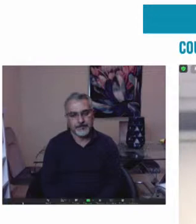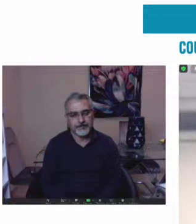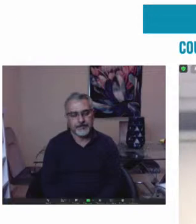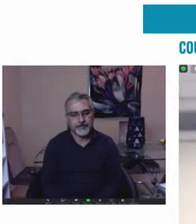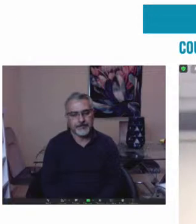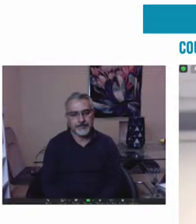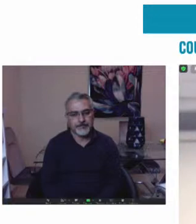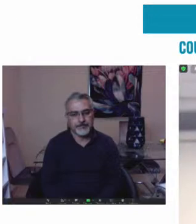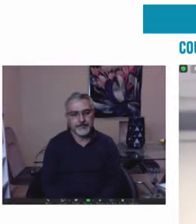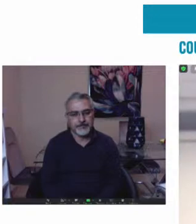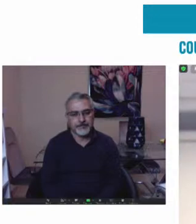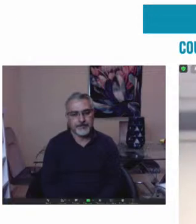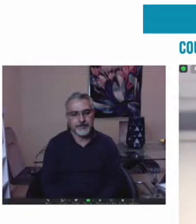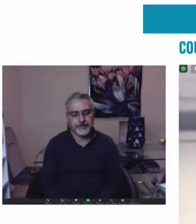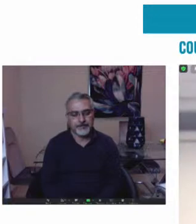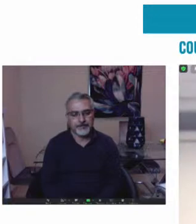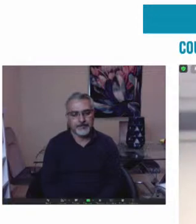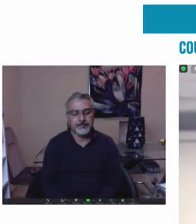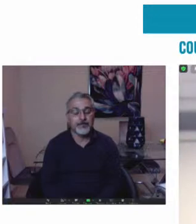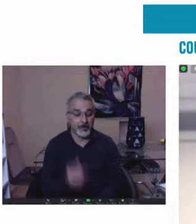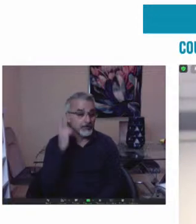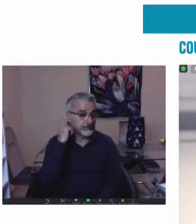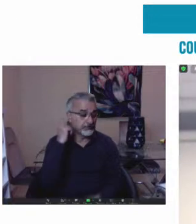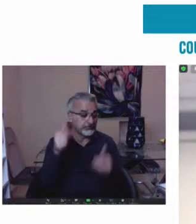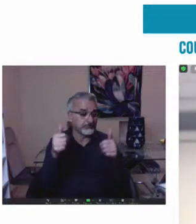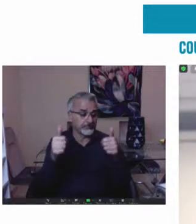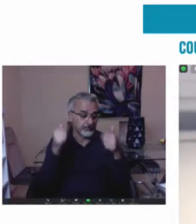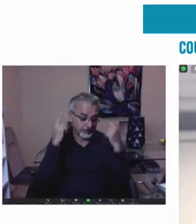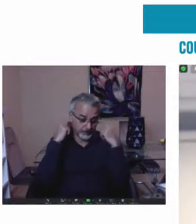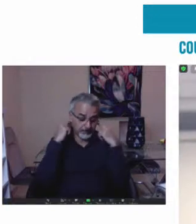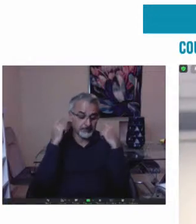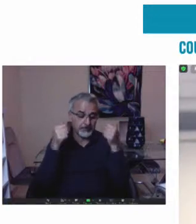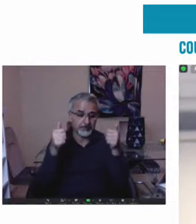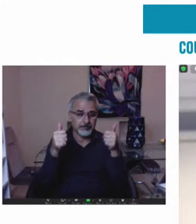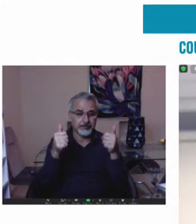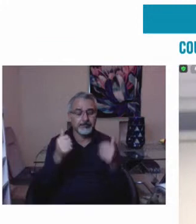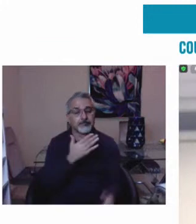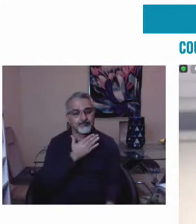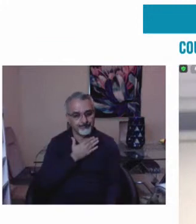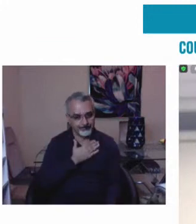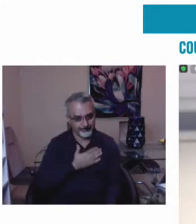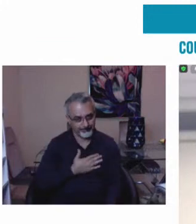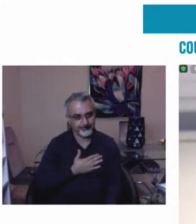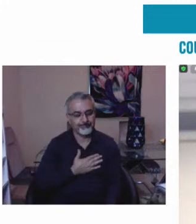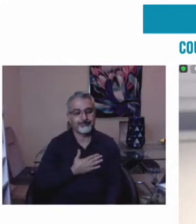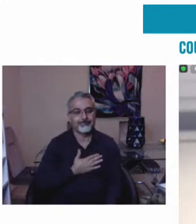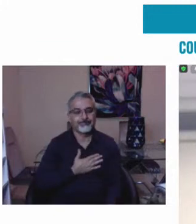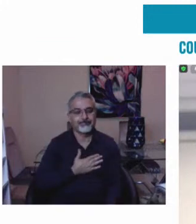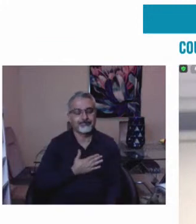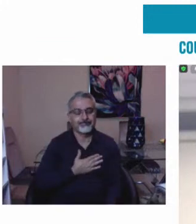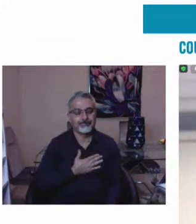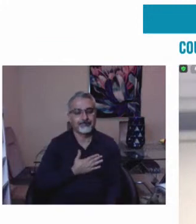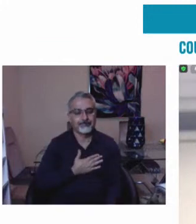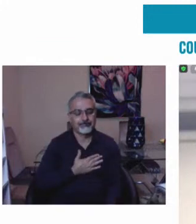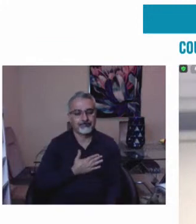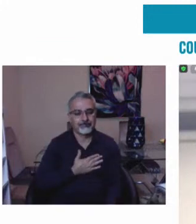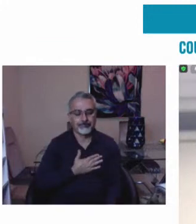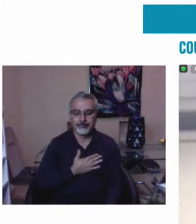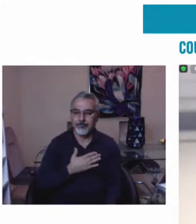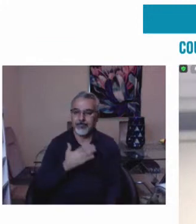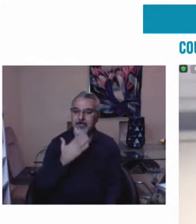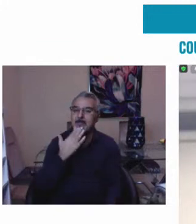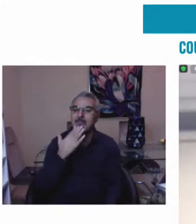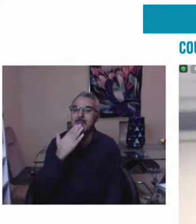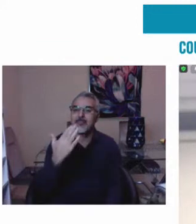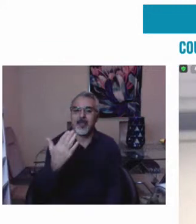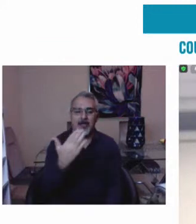So, I'd like to, me gustaría agradecer a los organizadores por reunirnos en esta conferencia.